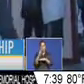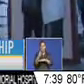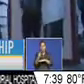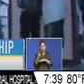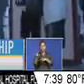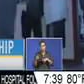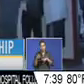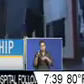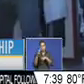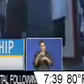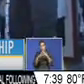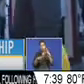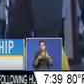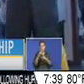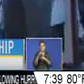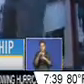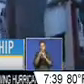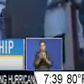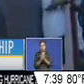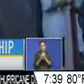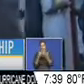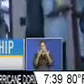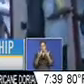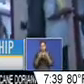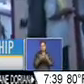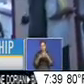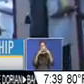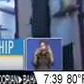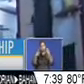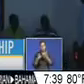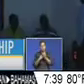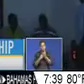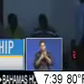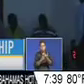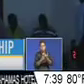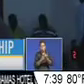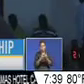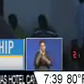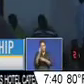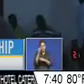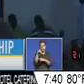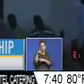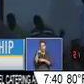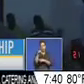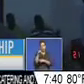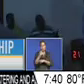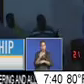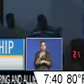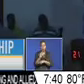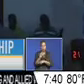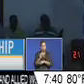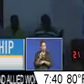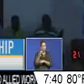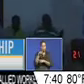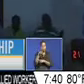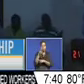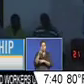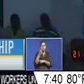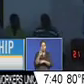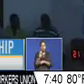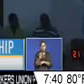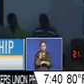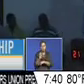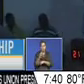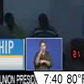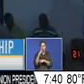Championship. Appreciative of all the support I've been getting, Aquapure, they're giving me such a headline. If you haven't seen the